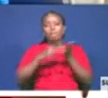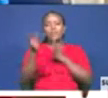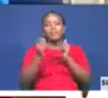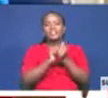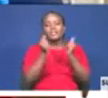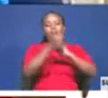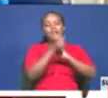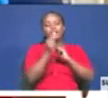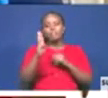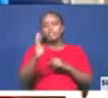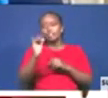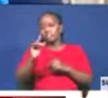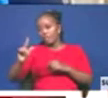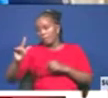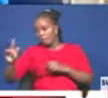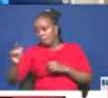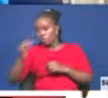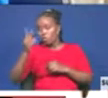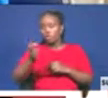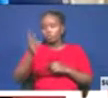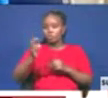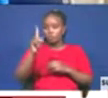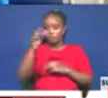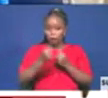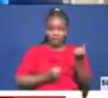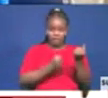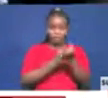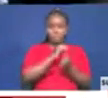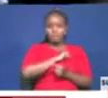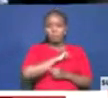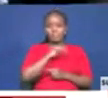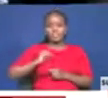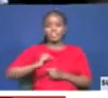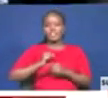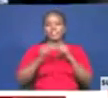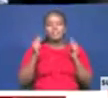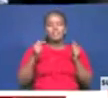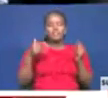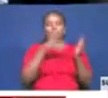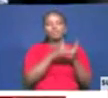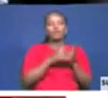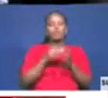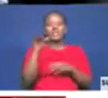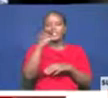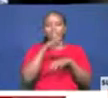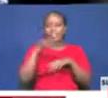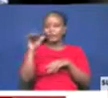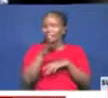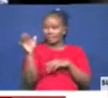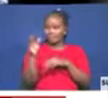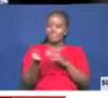2021 that received the nod of the Senate last year but flopped at the National Assembly could yet again find itself at the